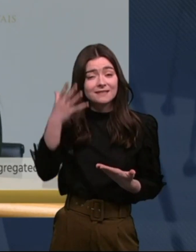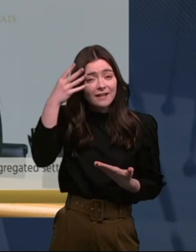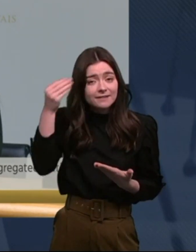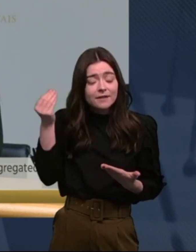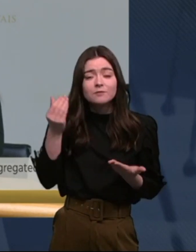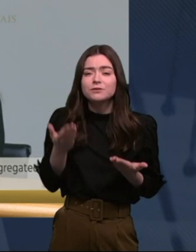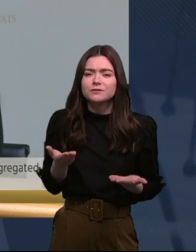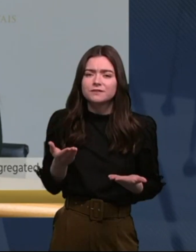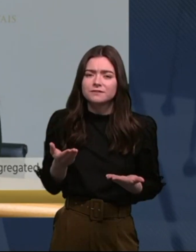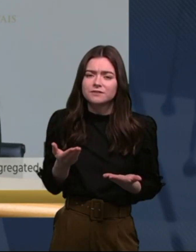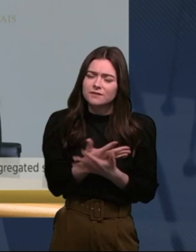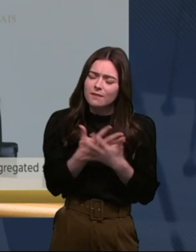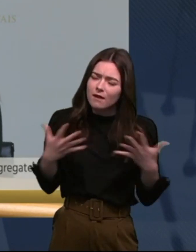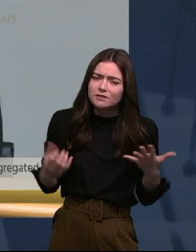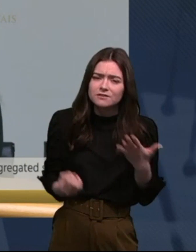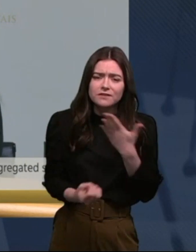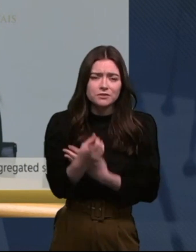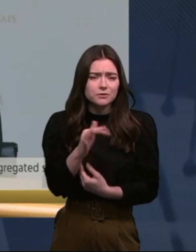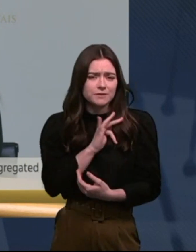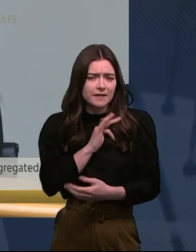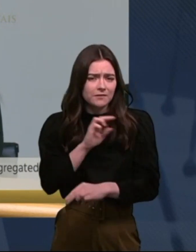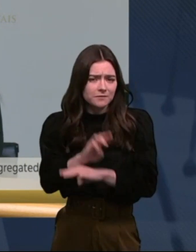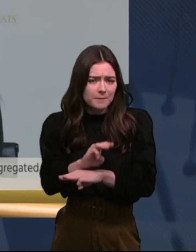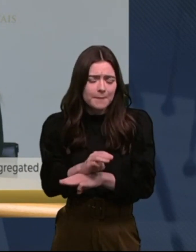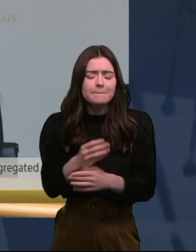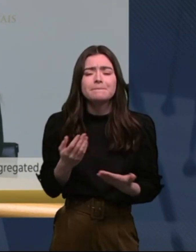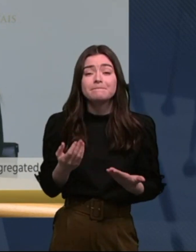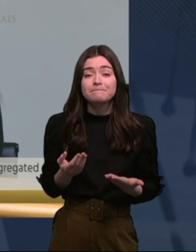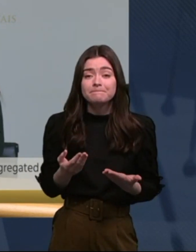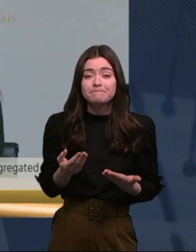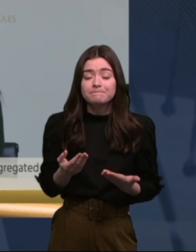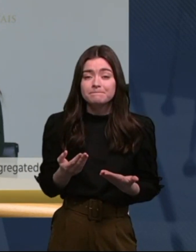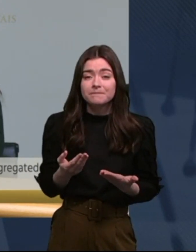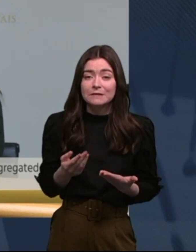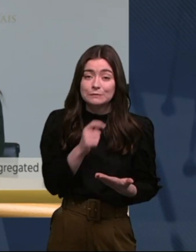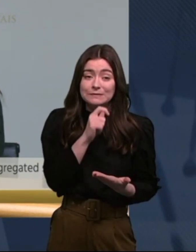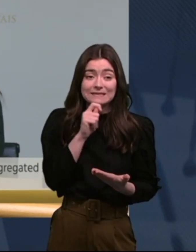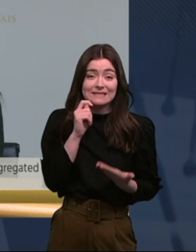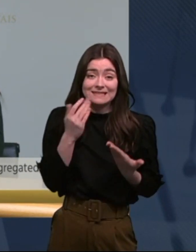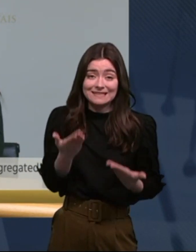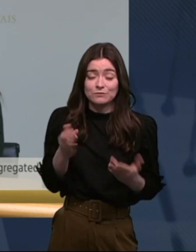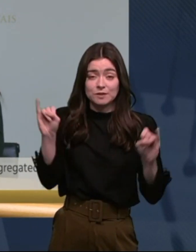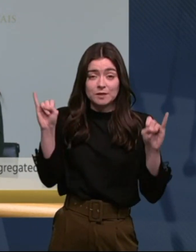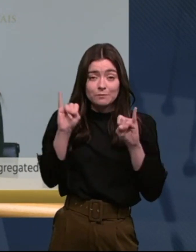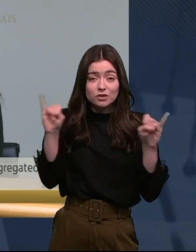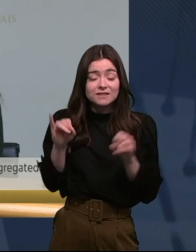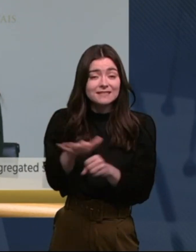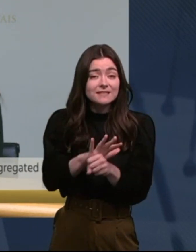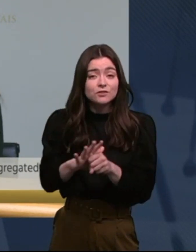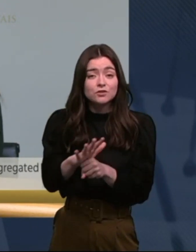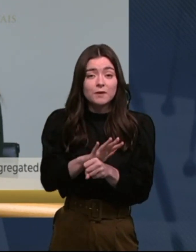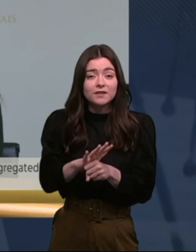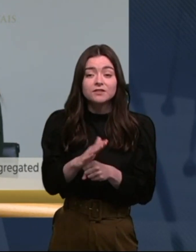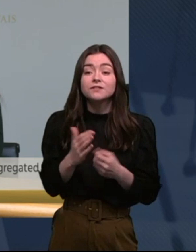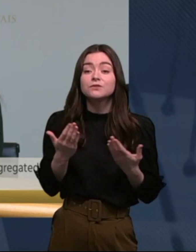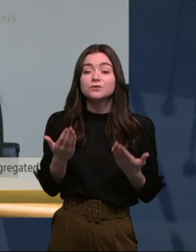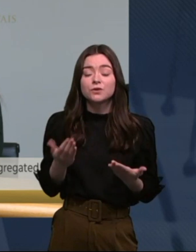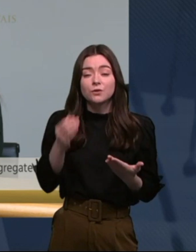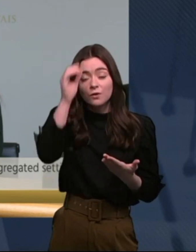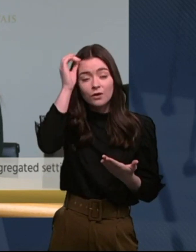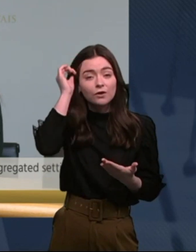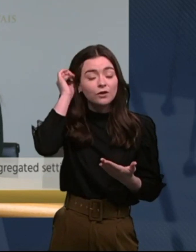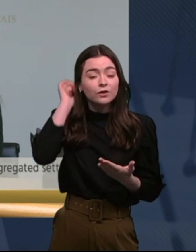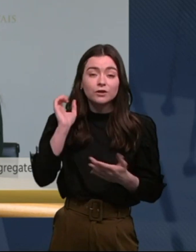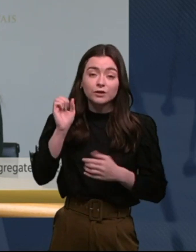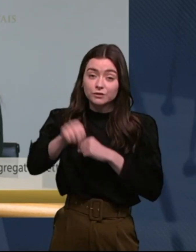Alzheimer's and a lot of issues going on for her. And it was deemed that this was an emergency situation. So her